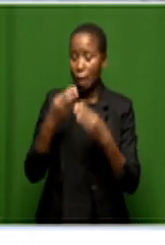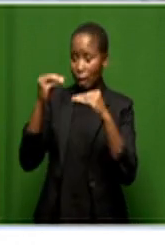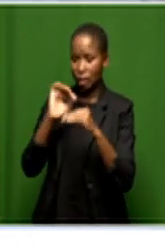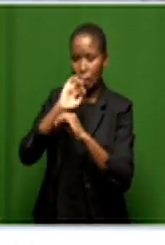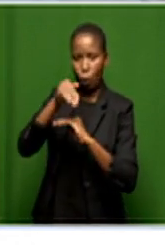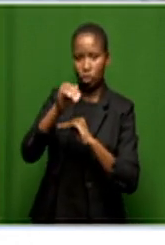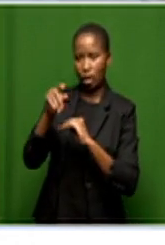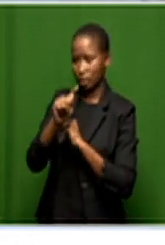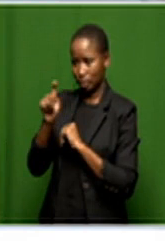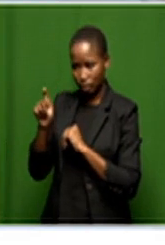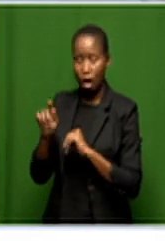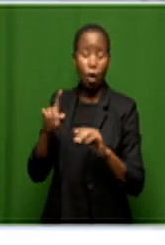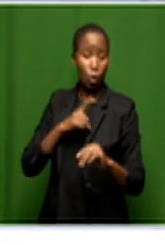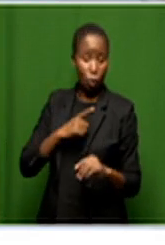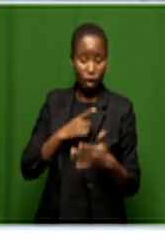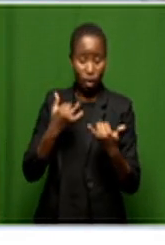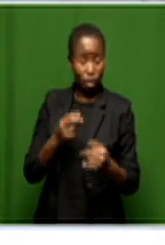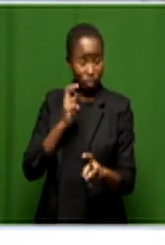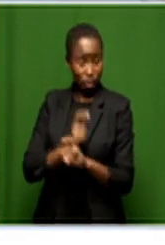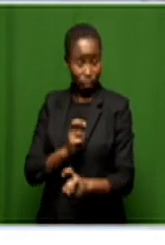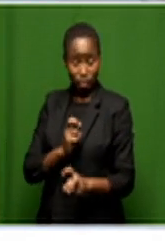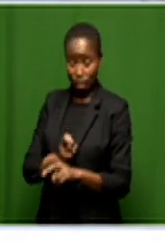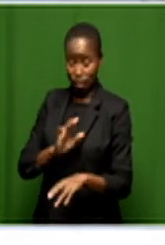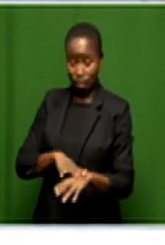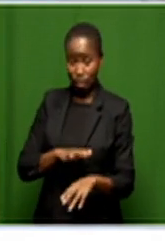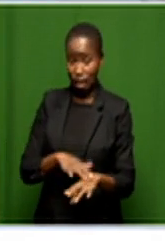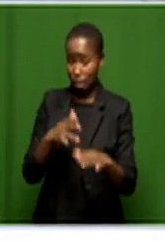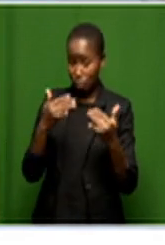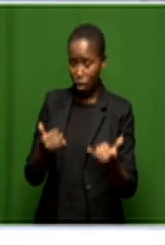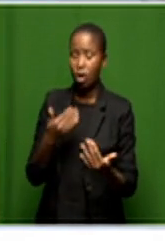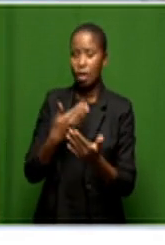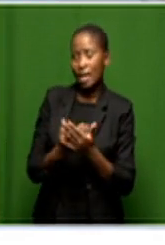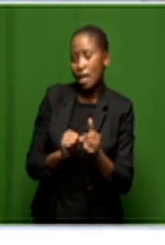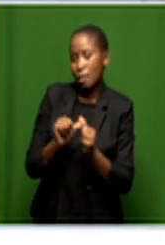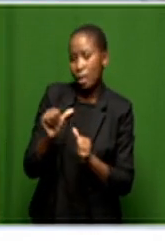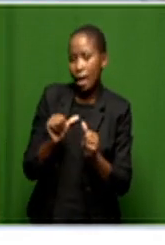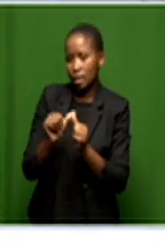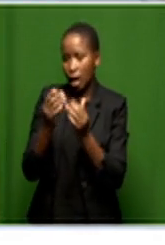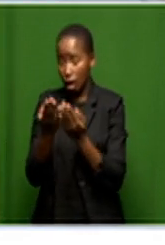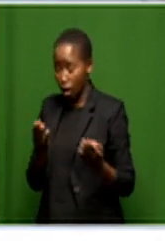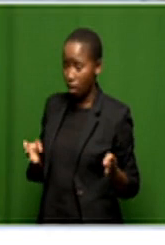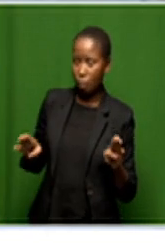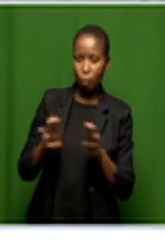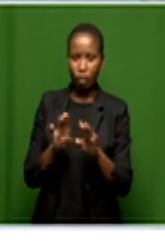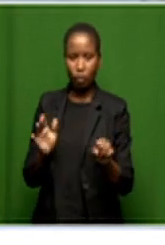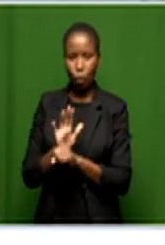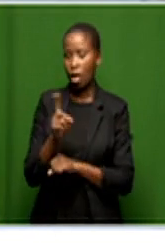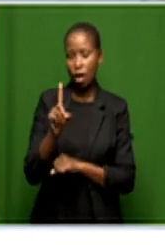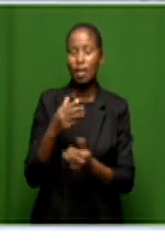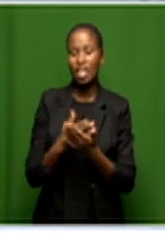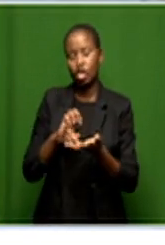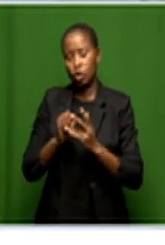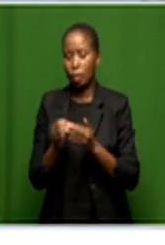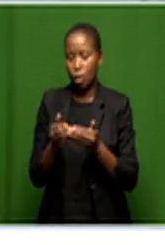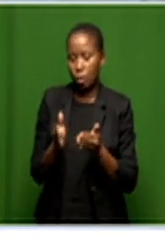so that through this difficult time, that they are able at least to maintain, so that they don't close down, so that eventually when things